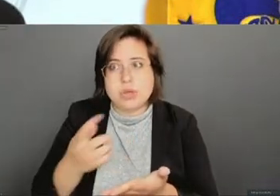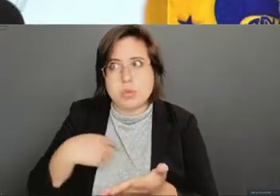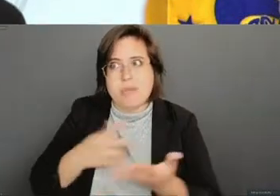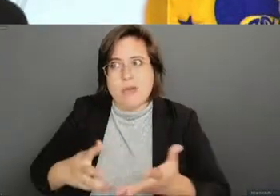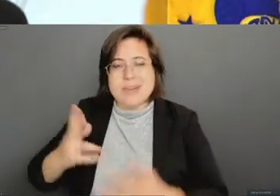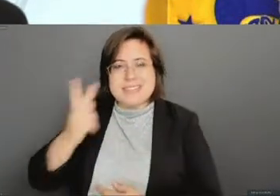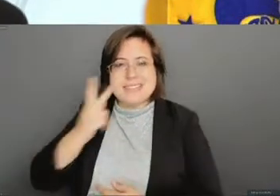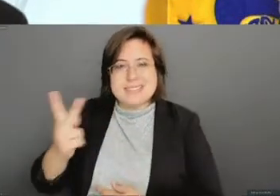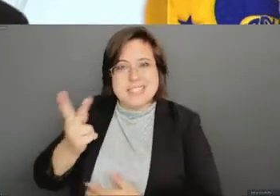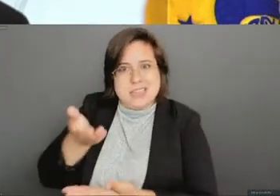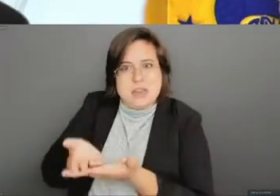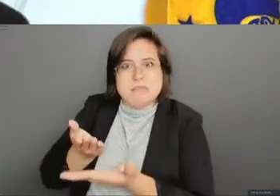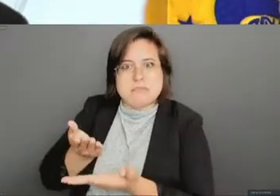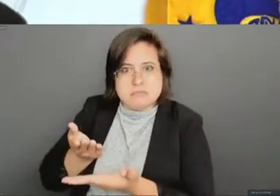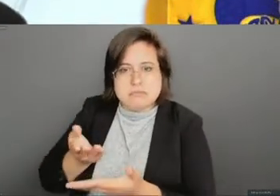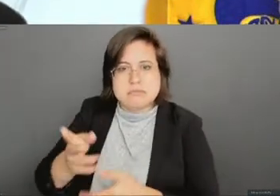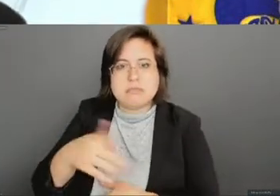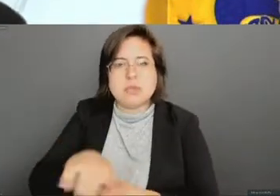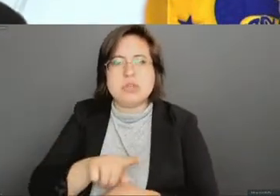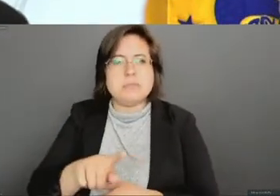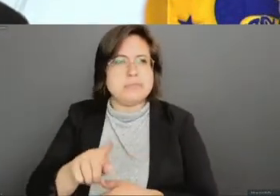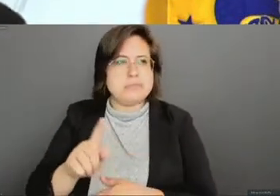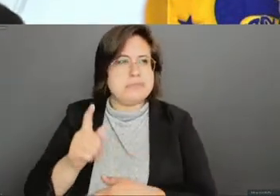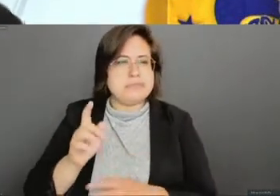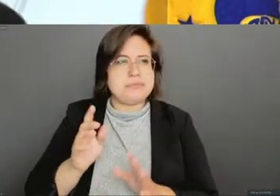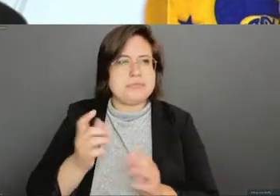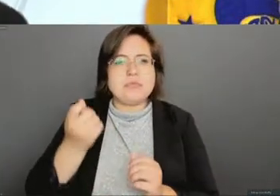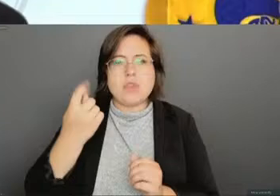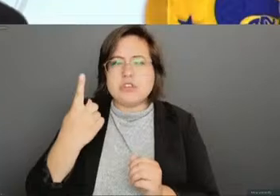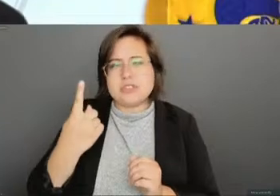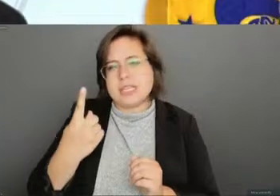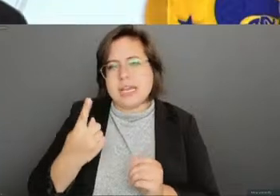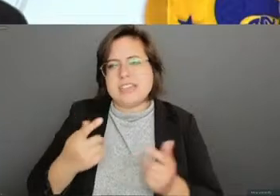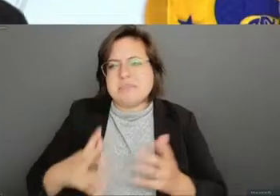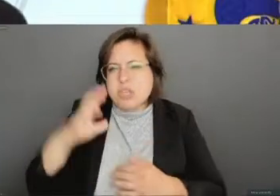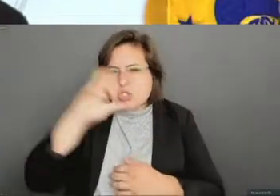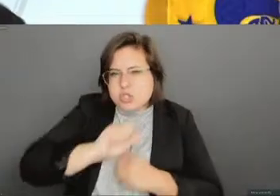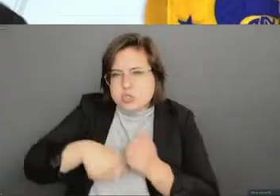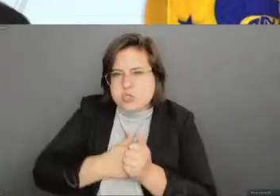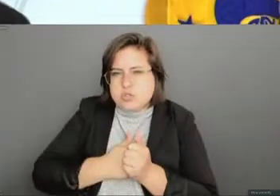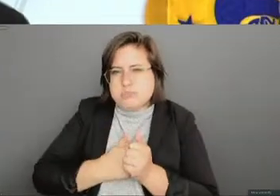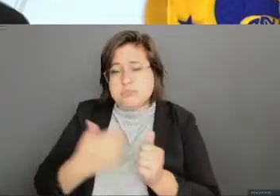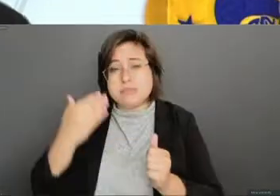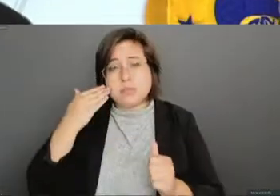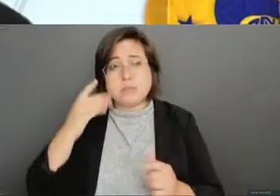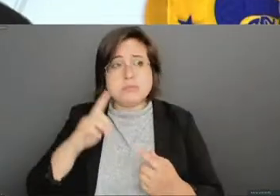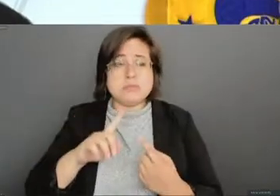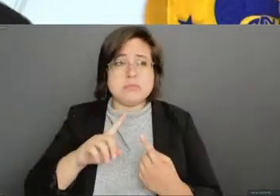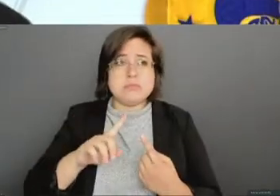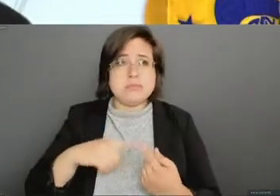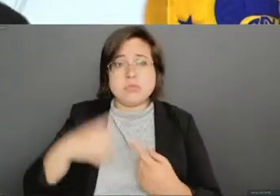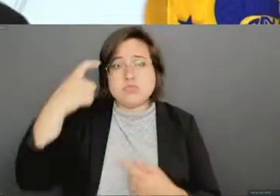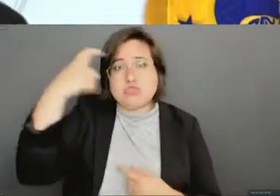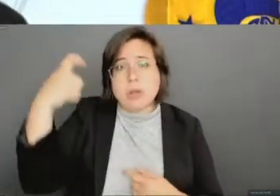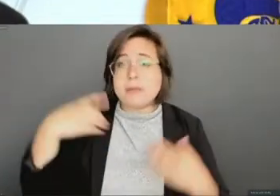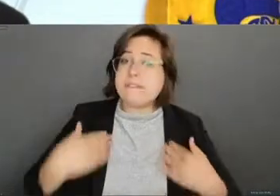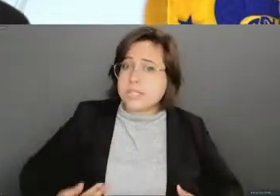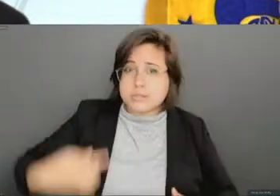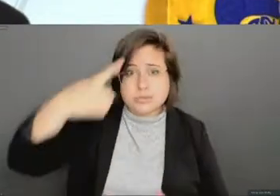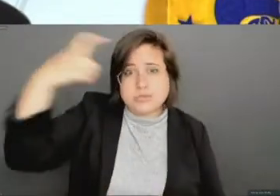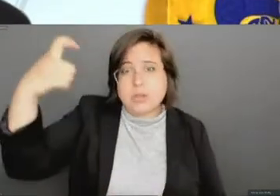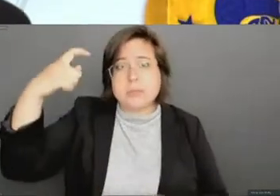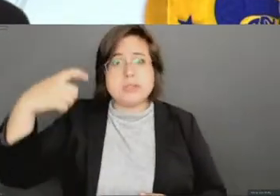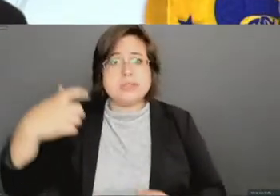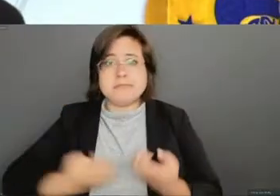and what many of you also just understand implicitly, which is that trauma, whether it's physical trauma or emotional trauma, has